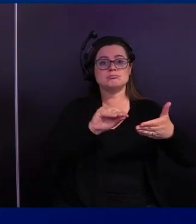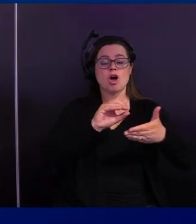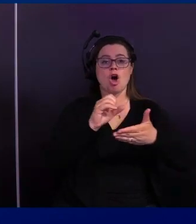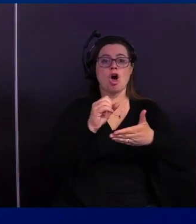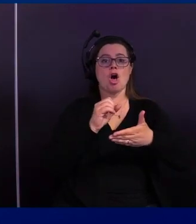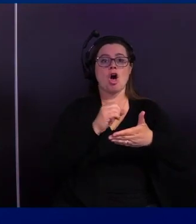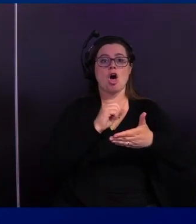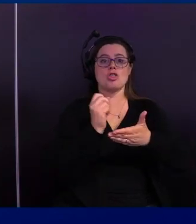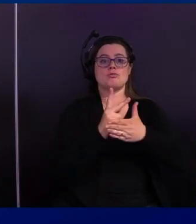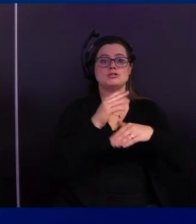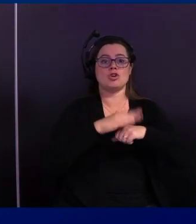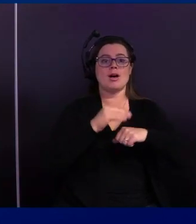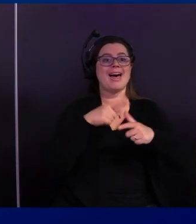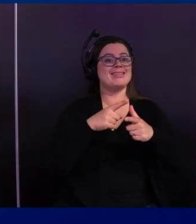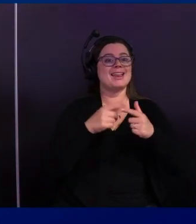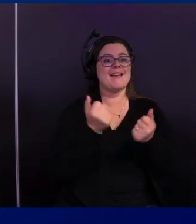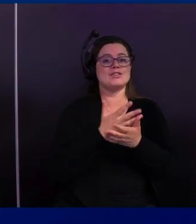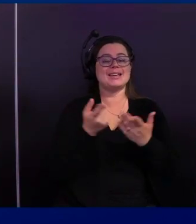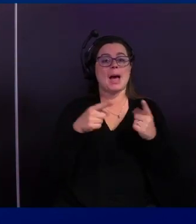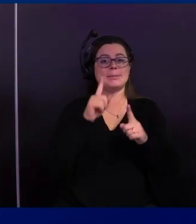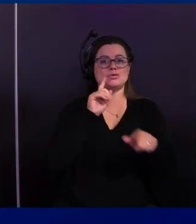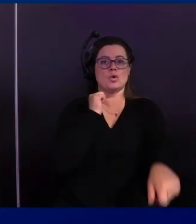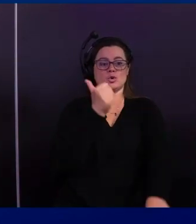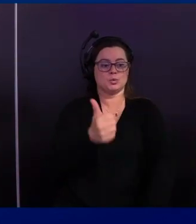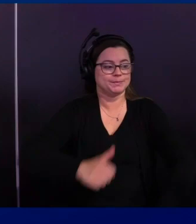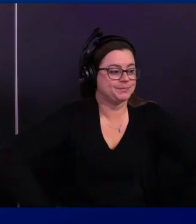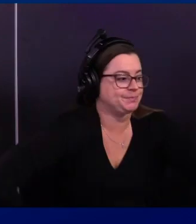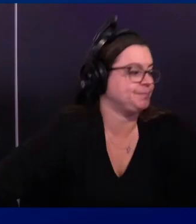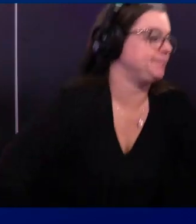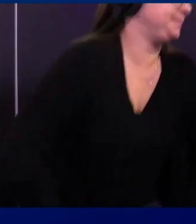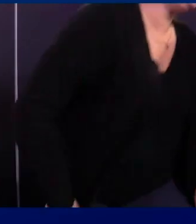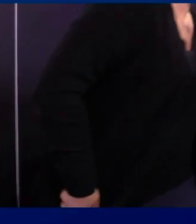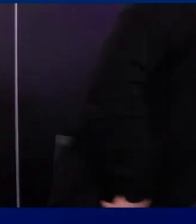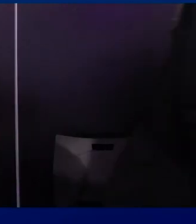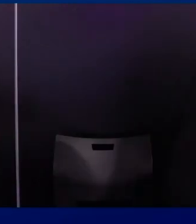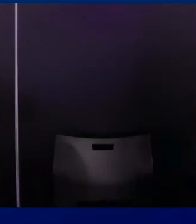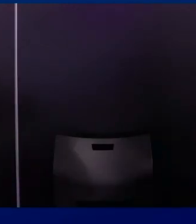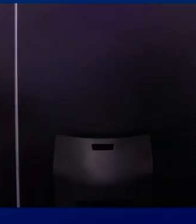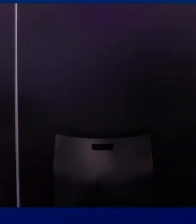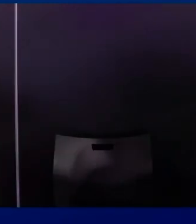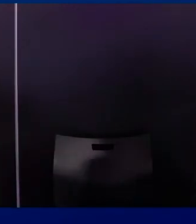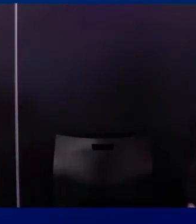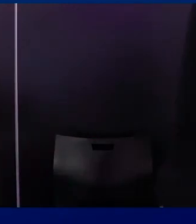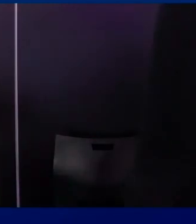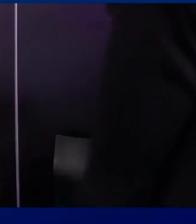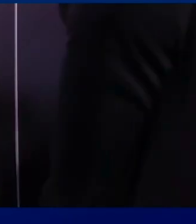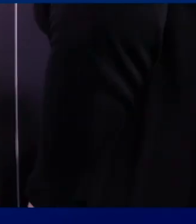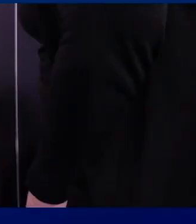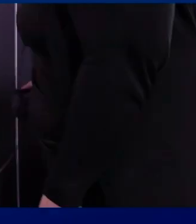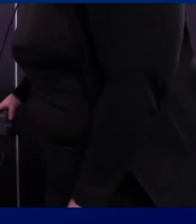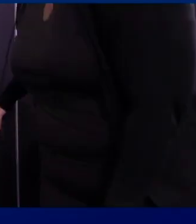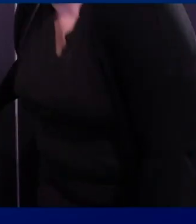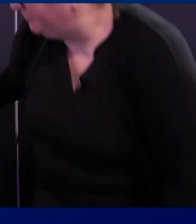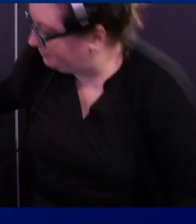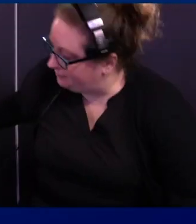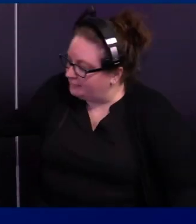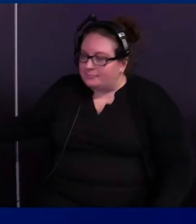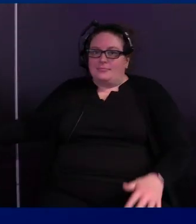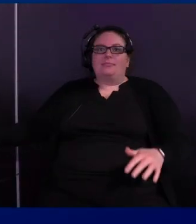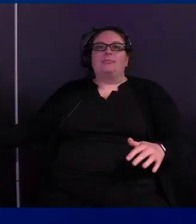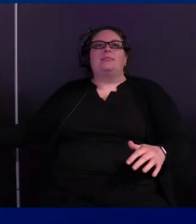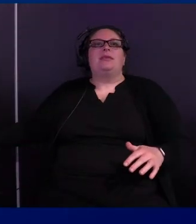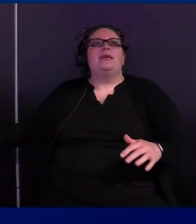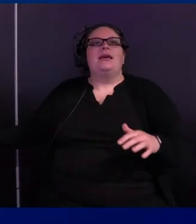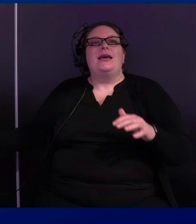everything happens on your behalf. Yeah, so I can imagine you just have to think through and design your policies, and